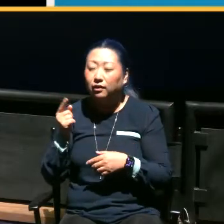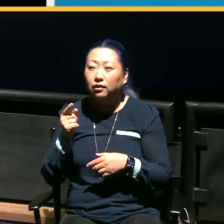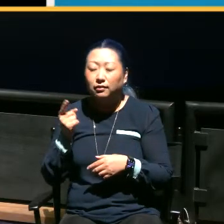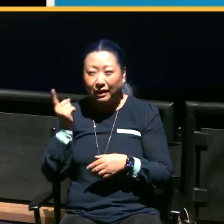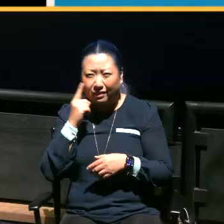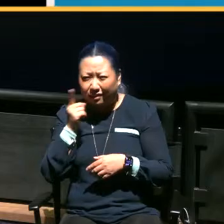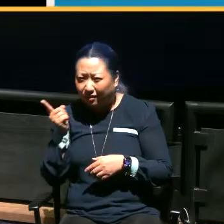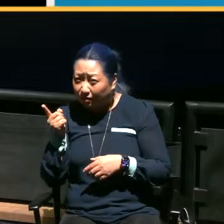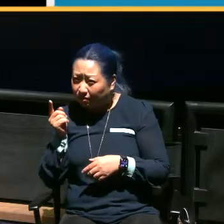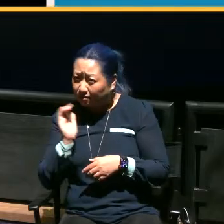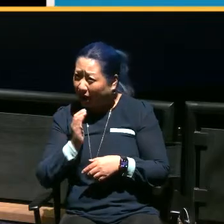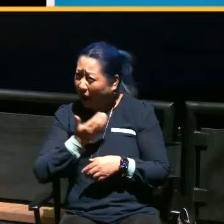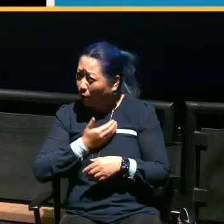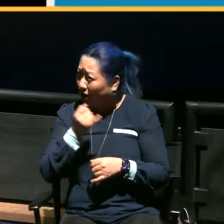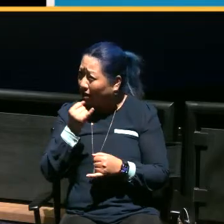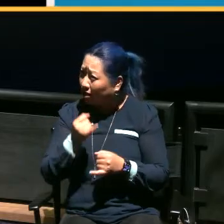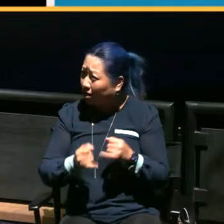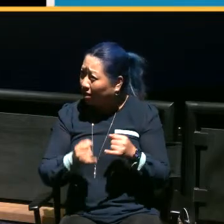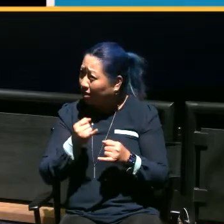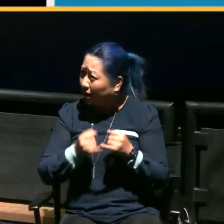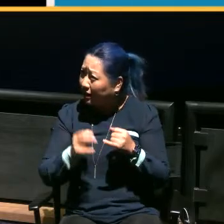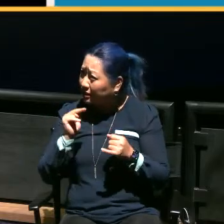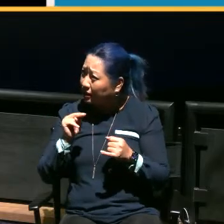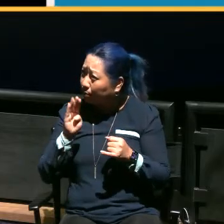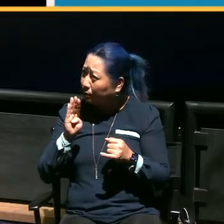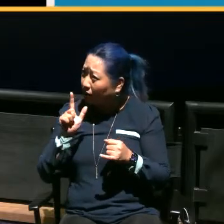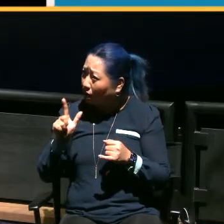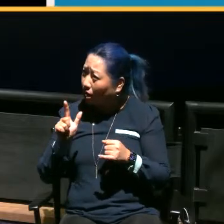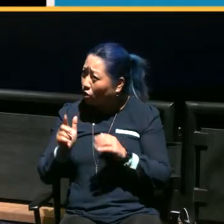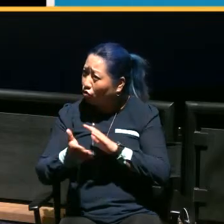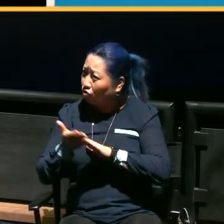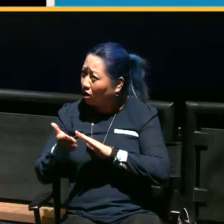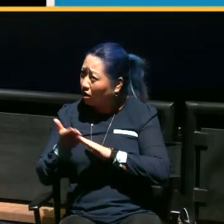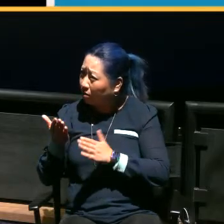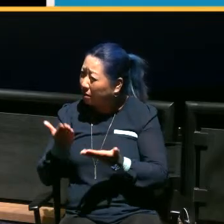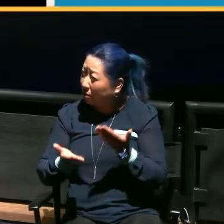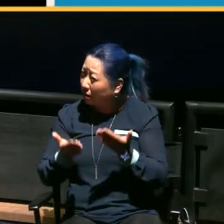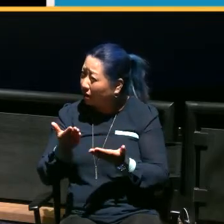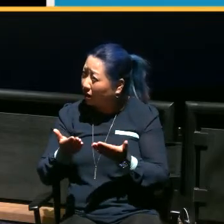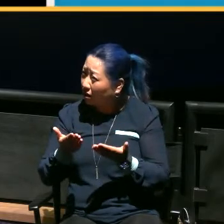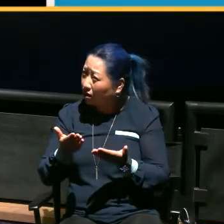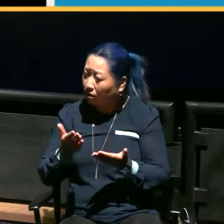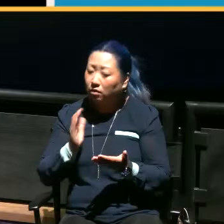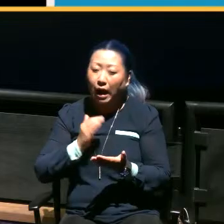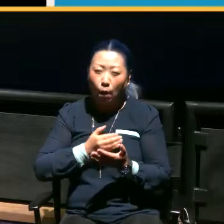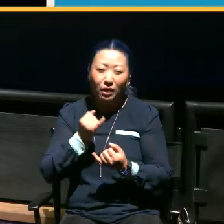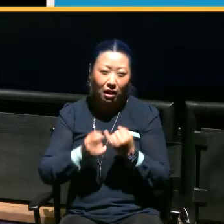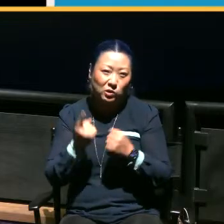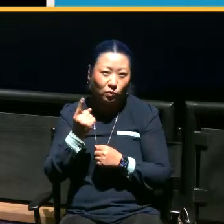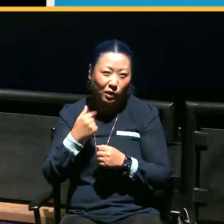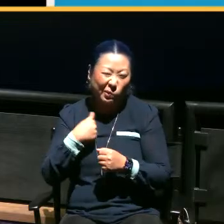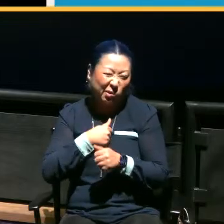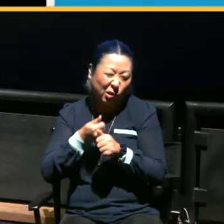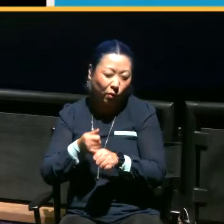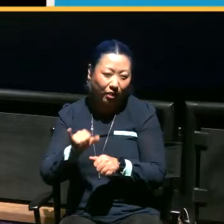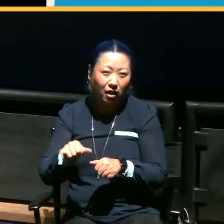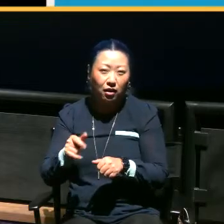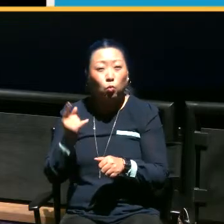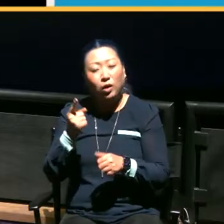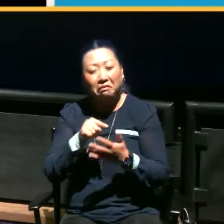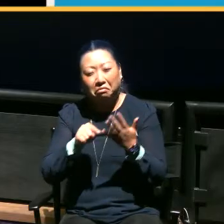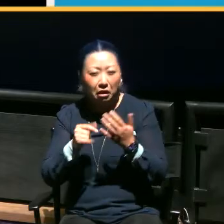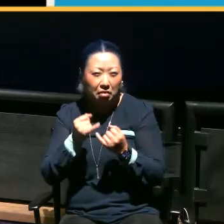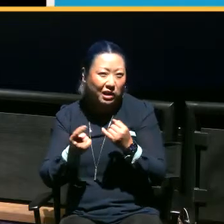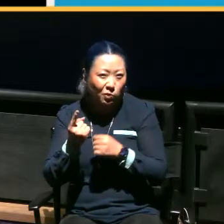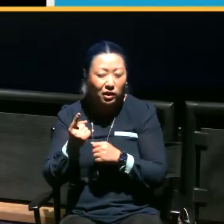probably, Mike, this was probably maybe our last NBL run? Maybe? All right, it was our last NBL run. We'll go with that, or one of the last